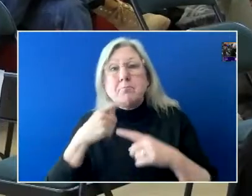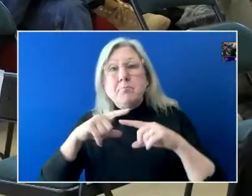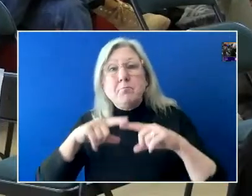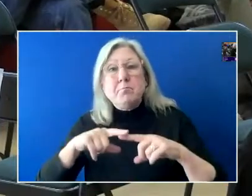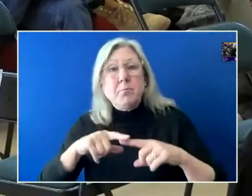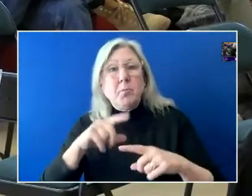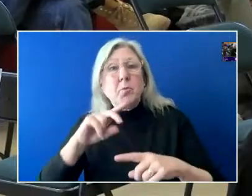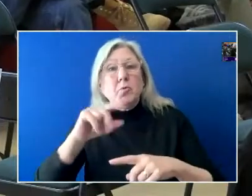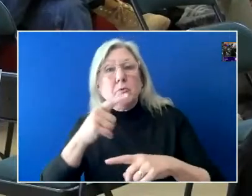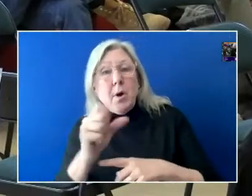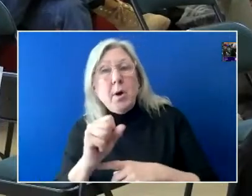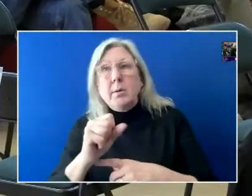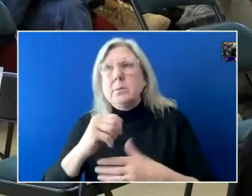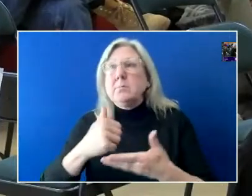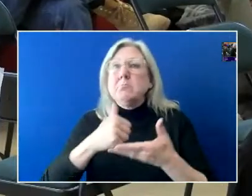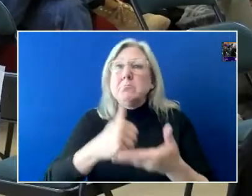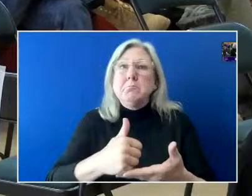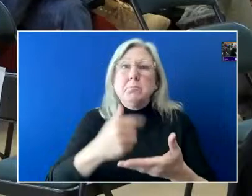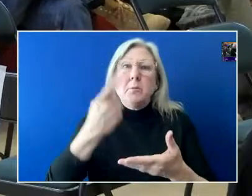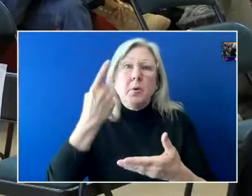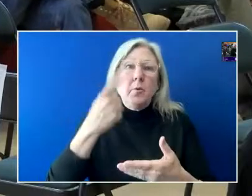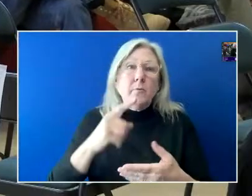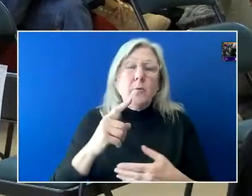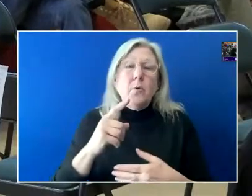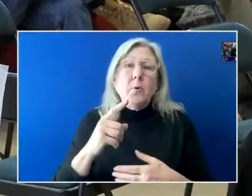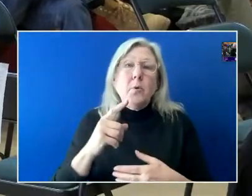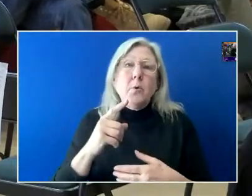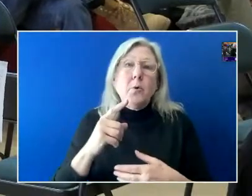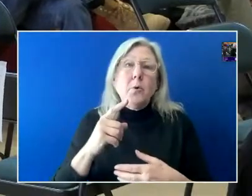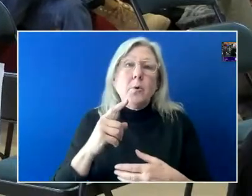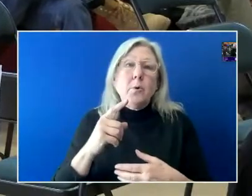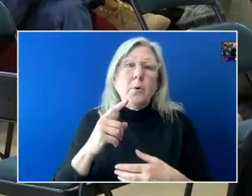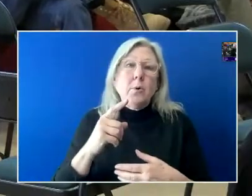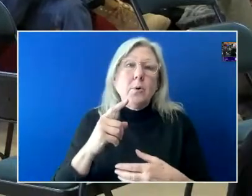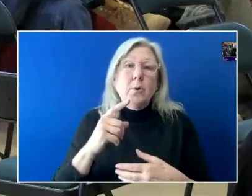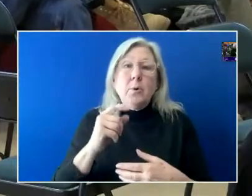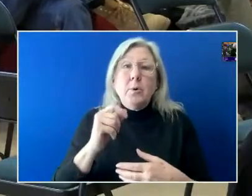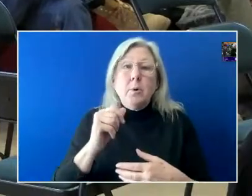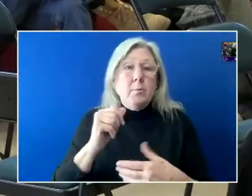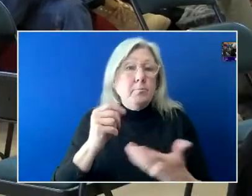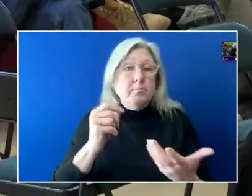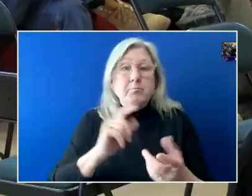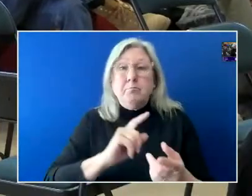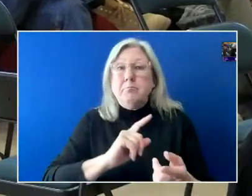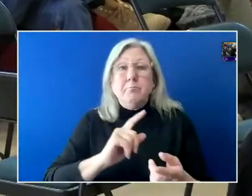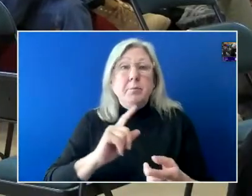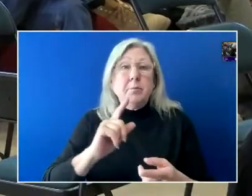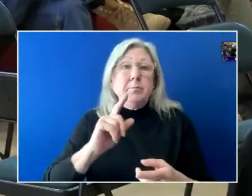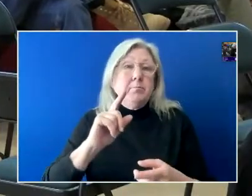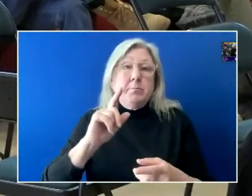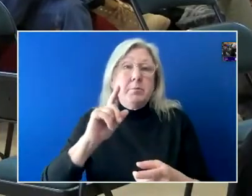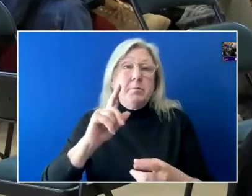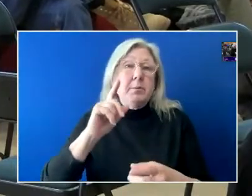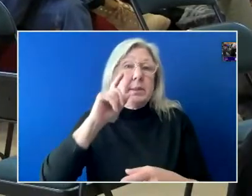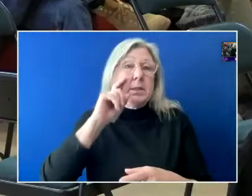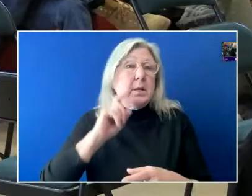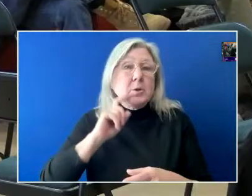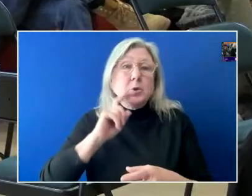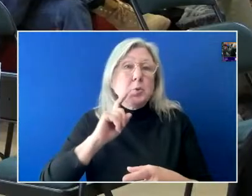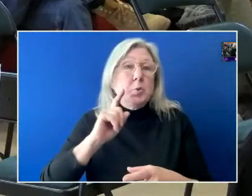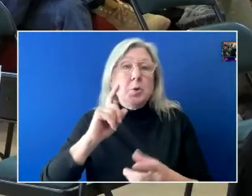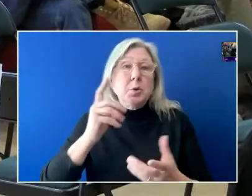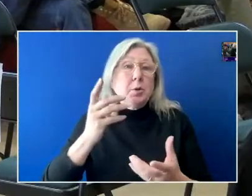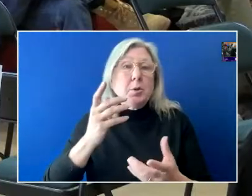to uh all uh sexual orientation so we we really go across the